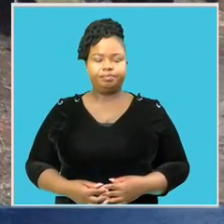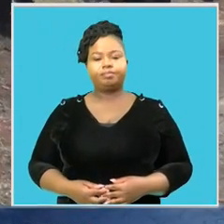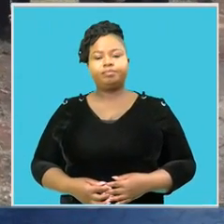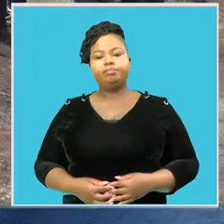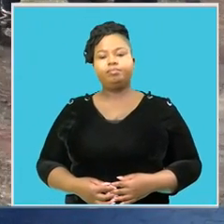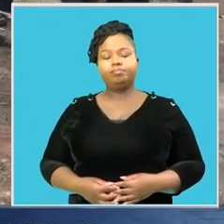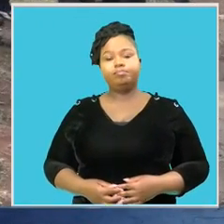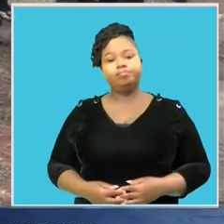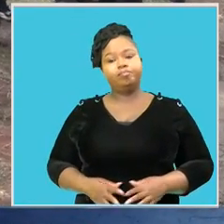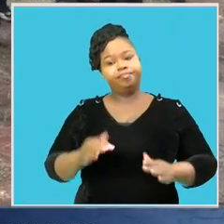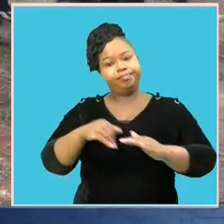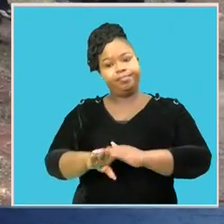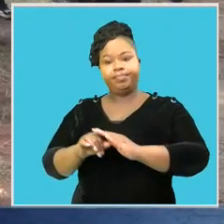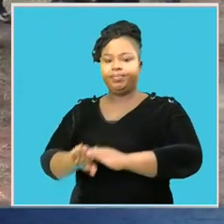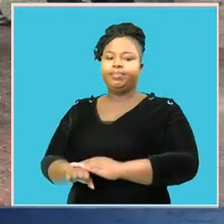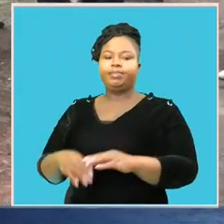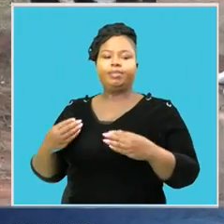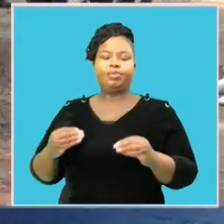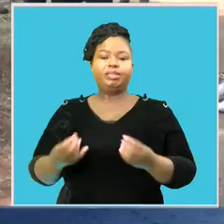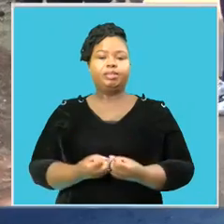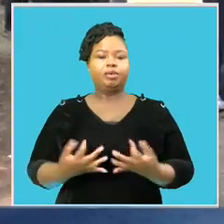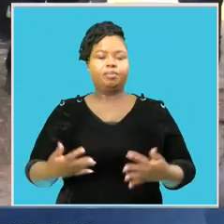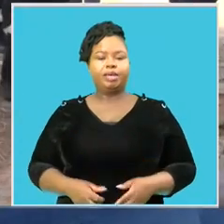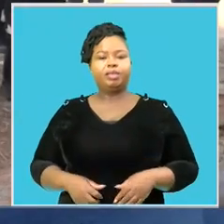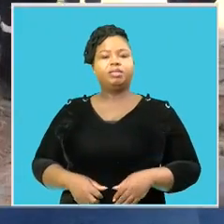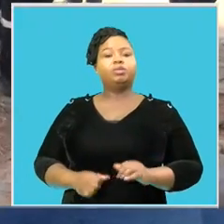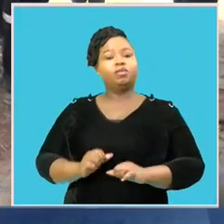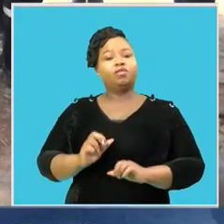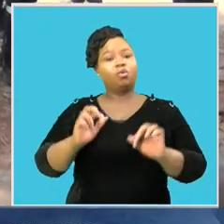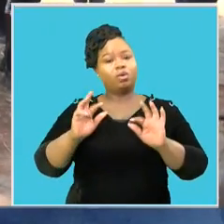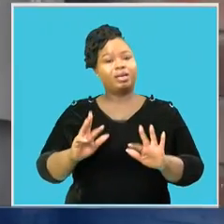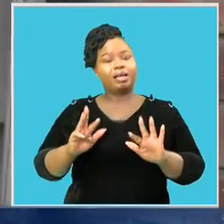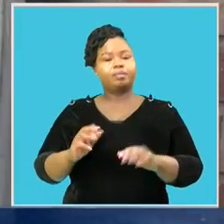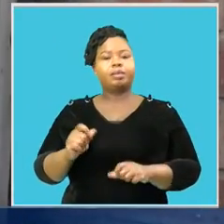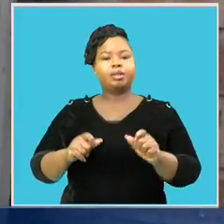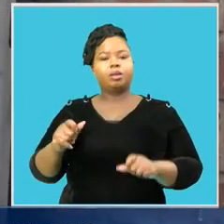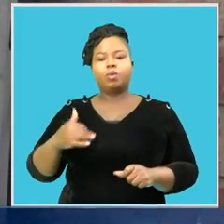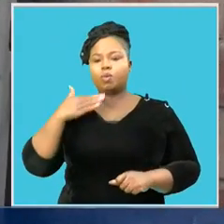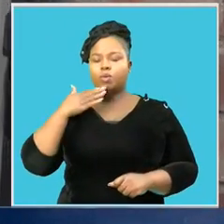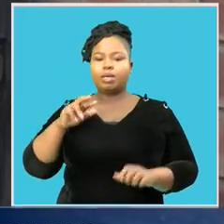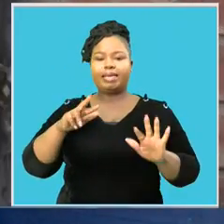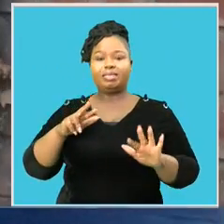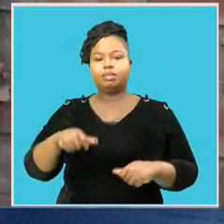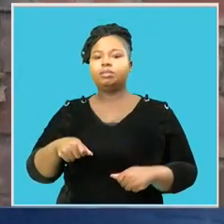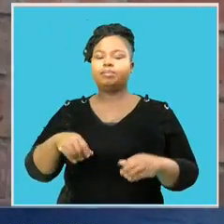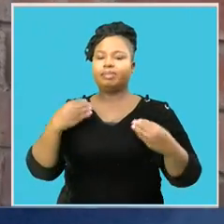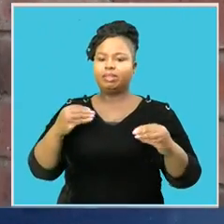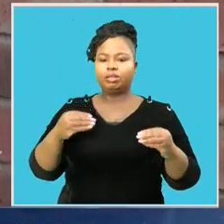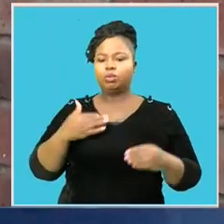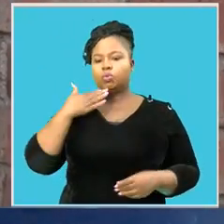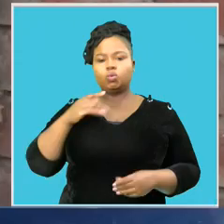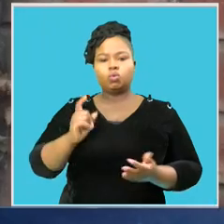Kungene kwagaselwa kosomabhizinisi abayisishiyagalombili abakweleta imali kagesi endaweni yase-Roodepoort